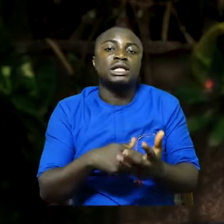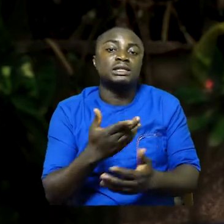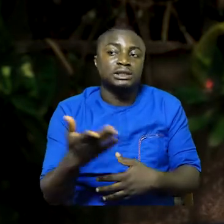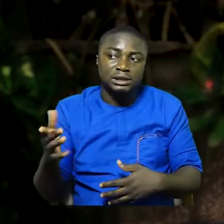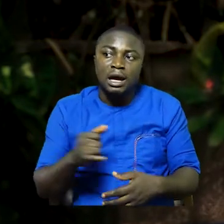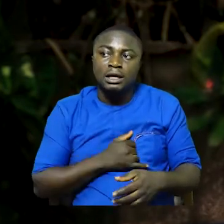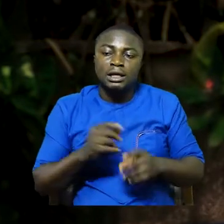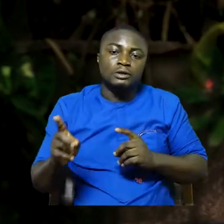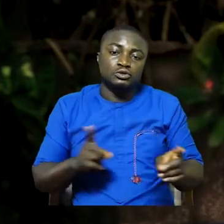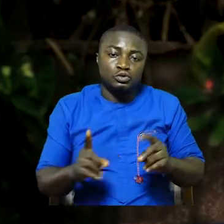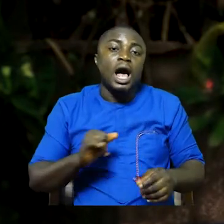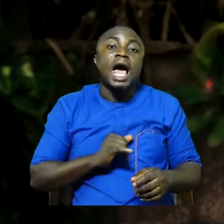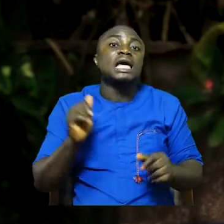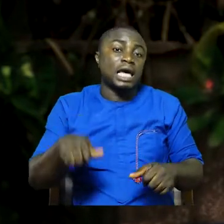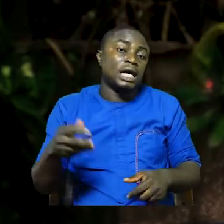things,